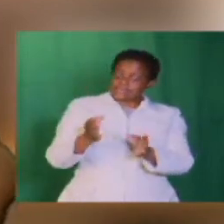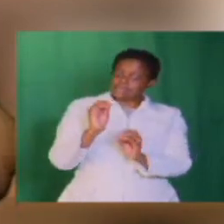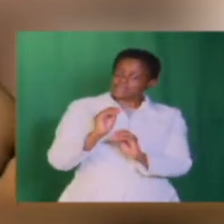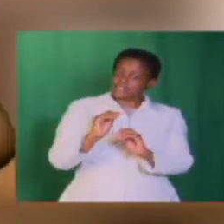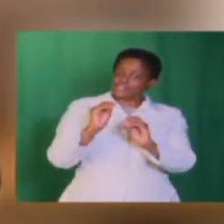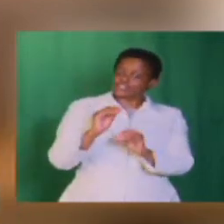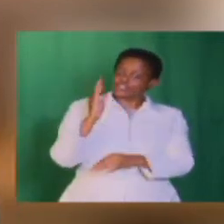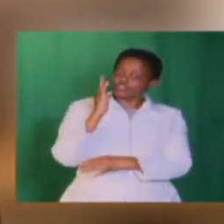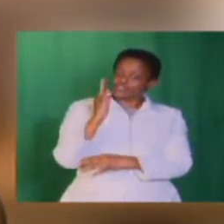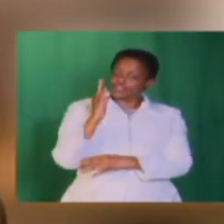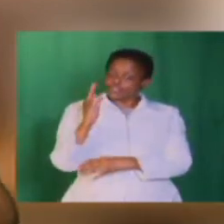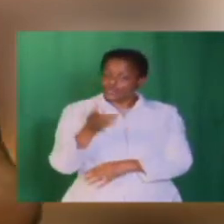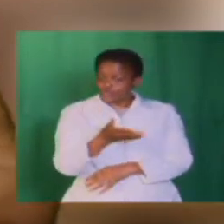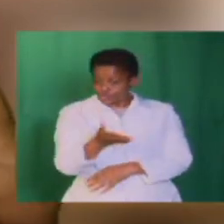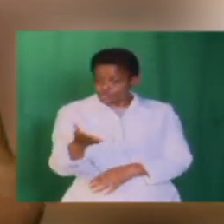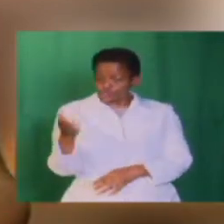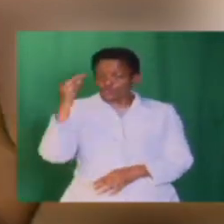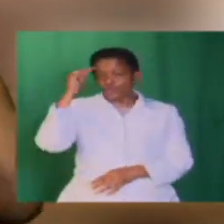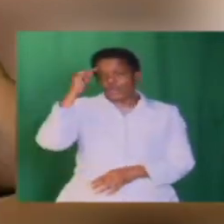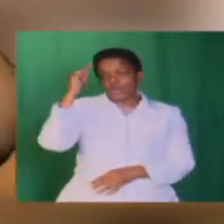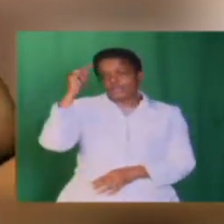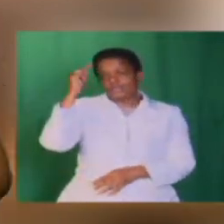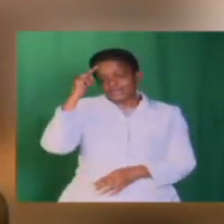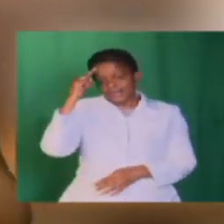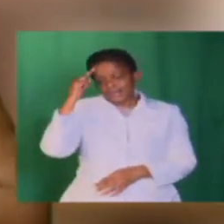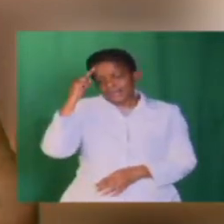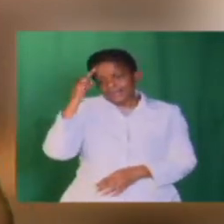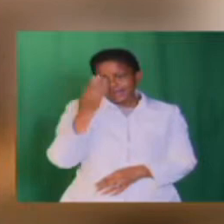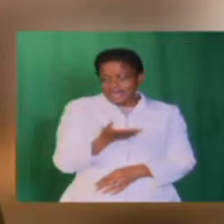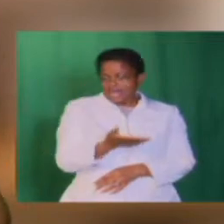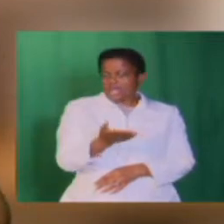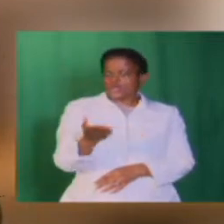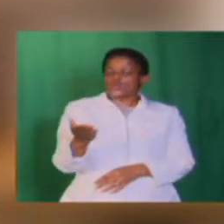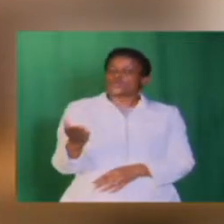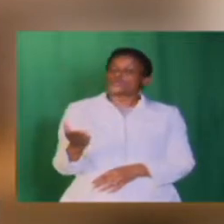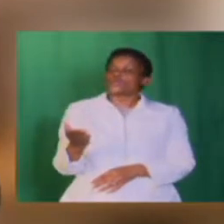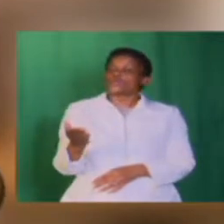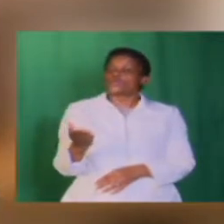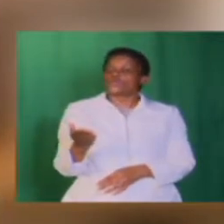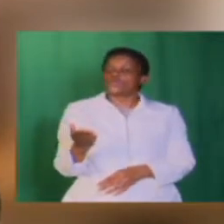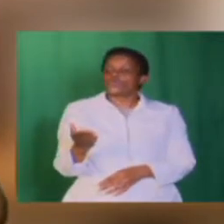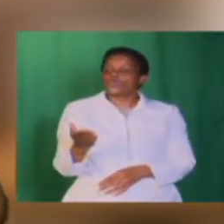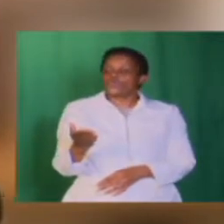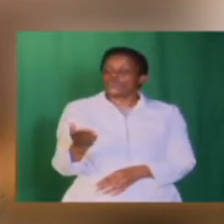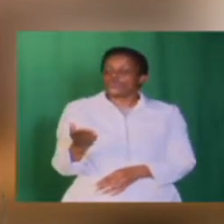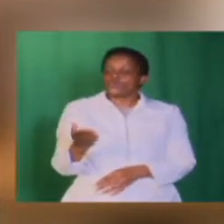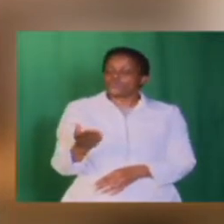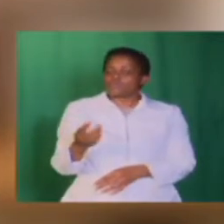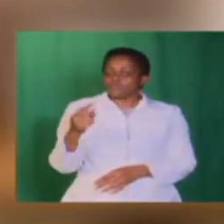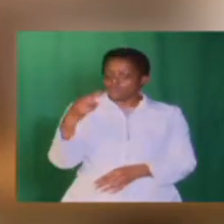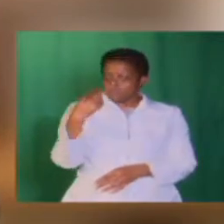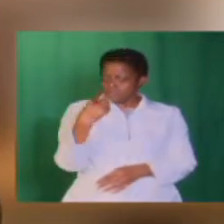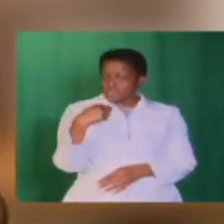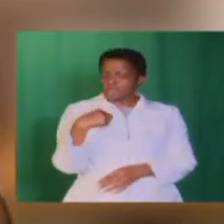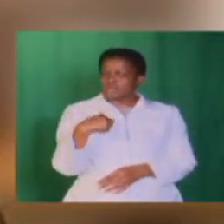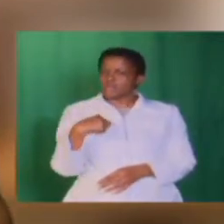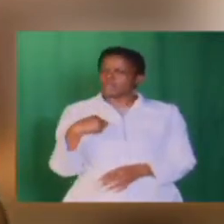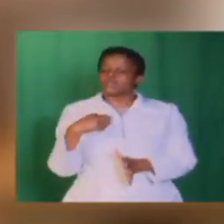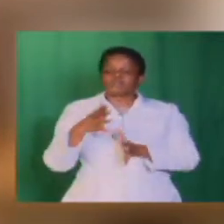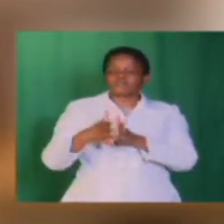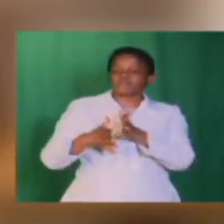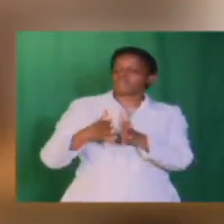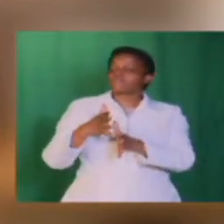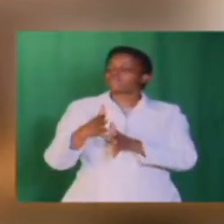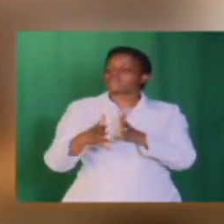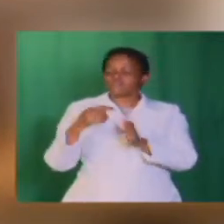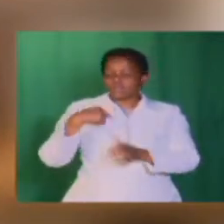to actually get to understand it and also comprehend it, because as I am speaking, you are also in my